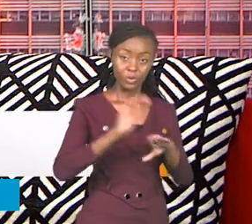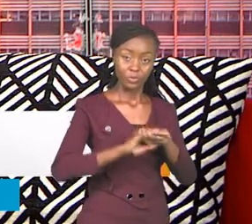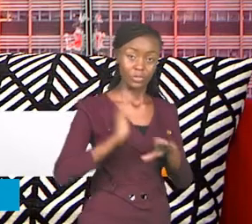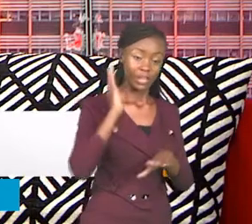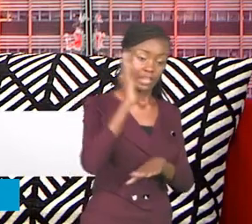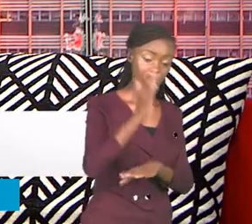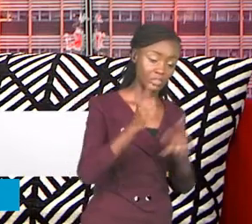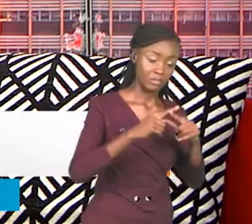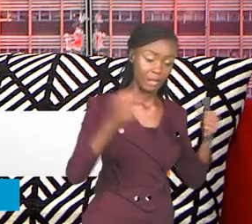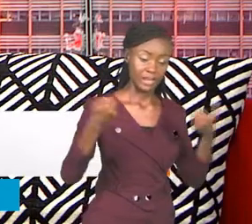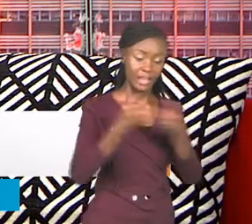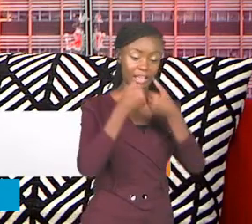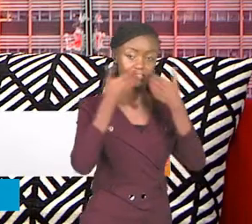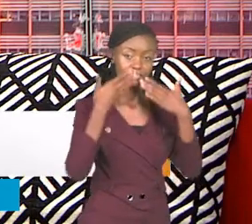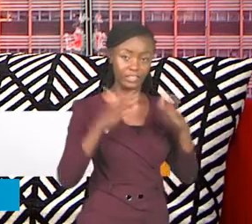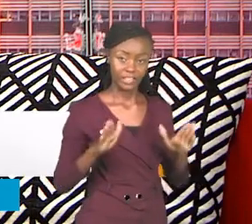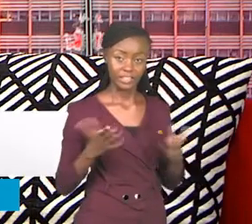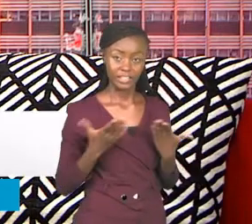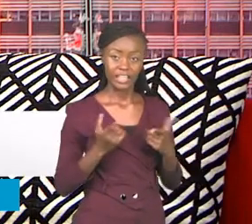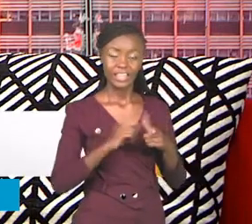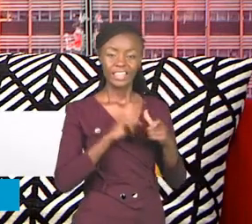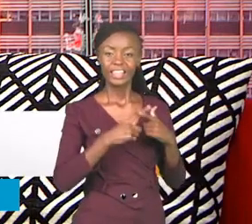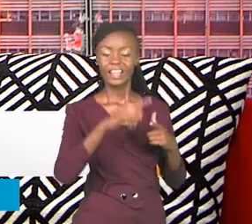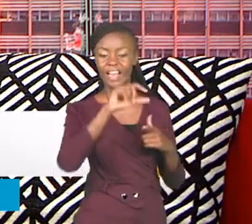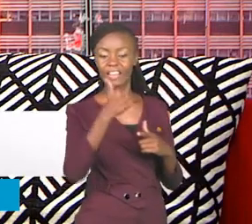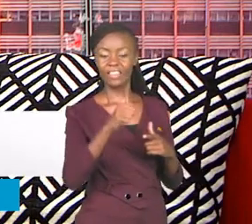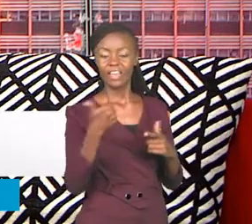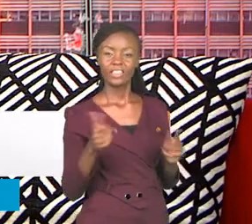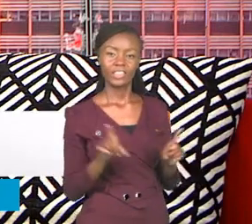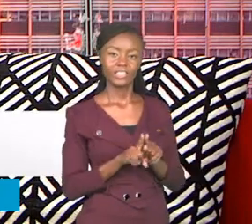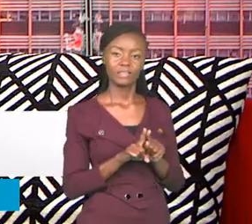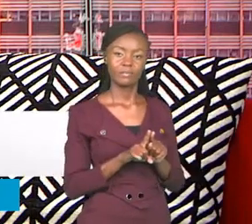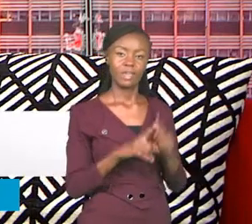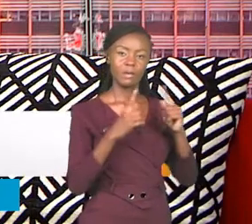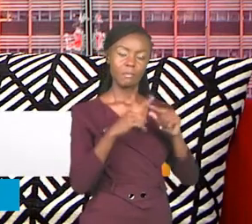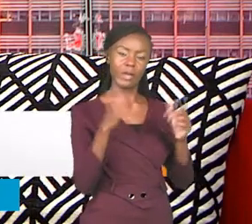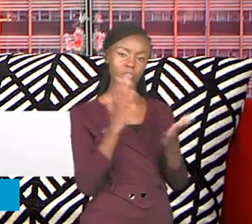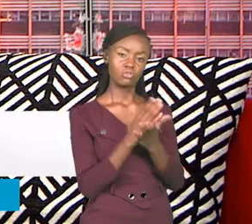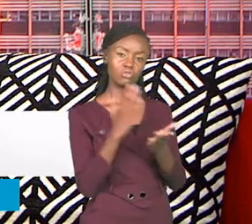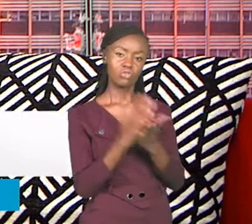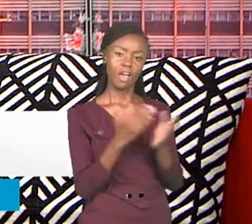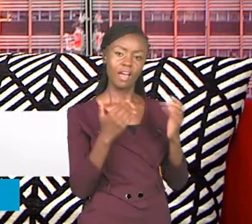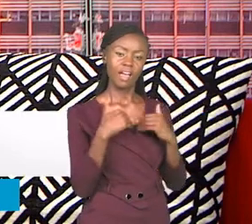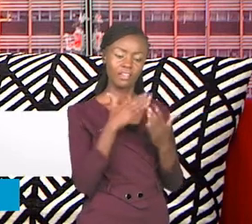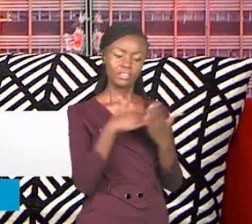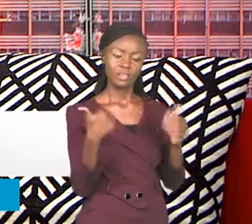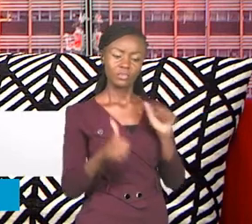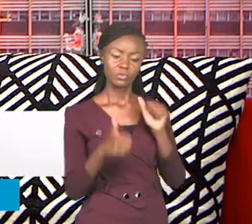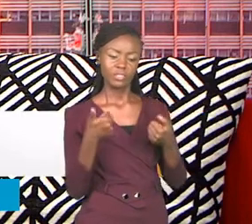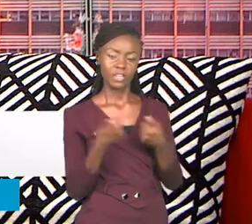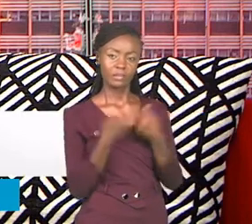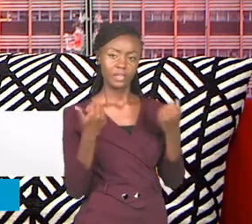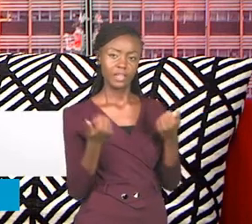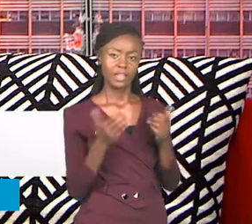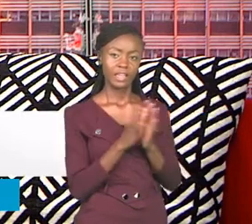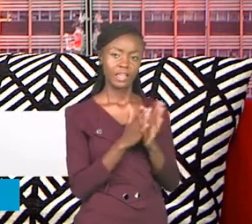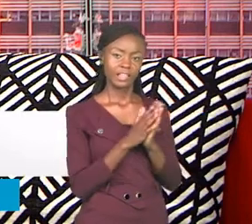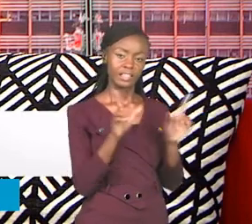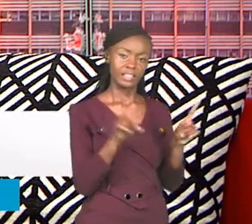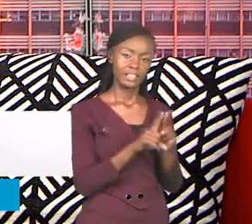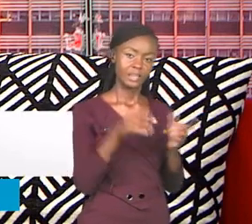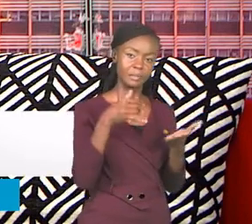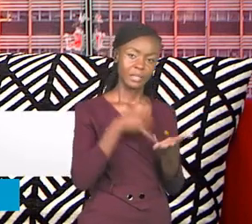she's knocked, and many others. Mm-hmm. So there is that is coming up, including now